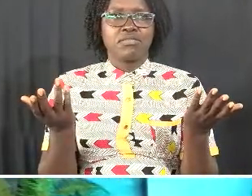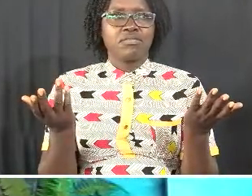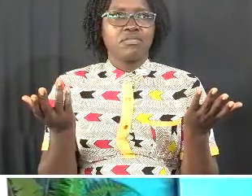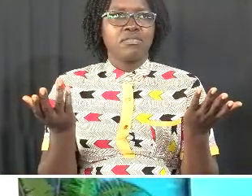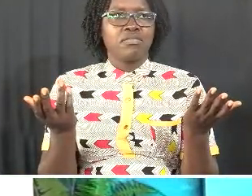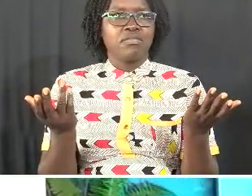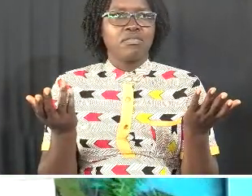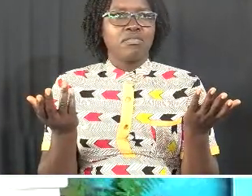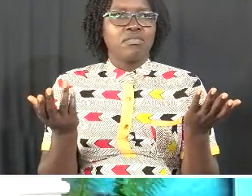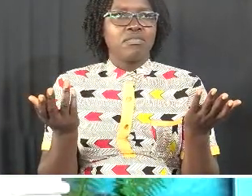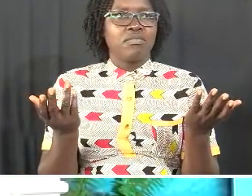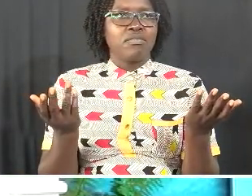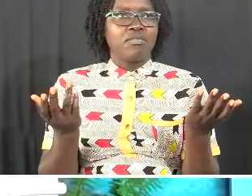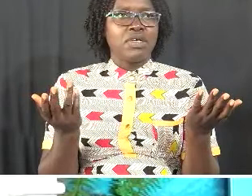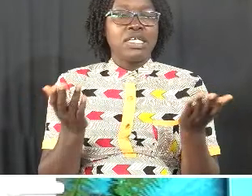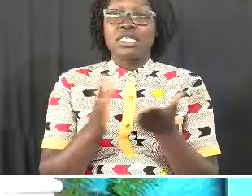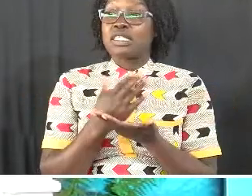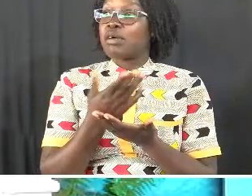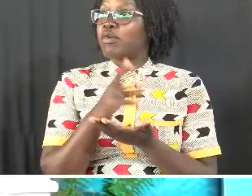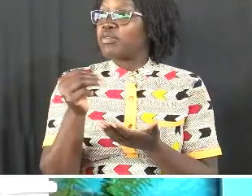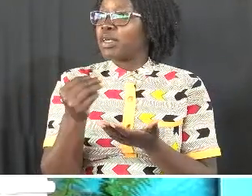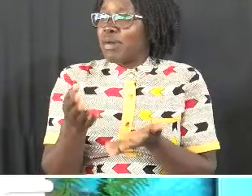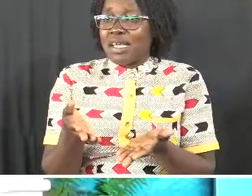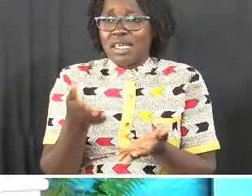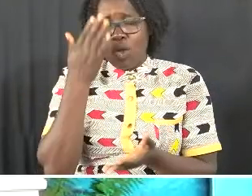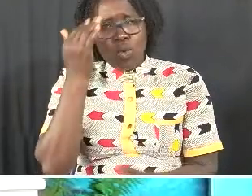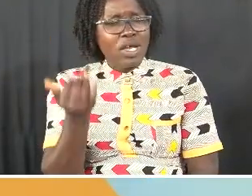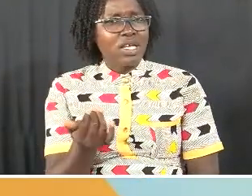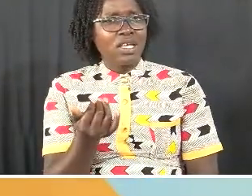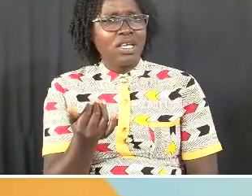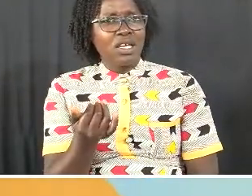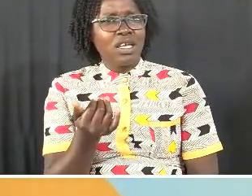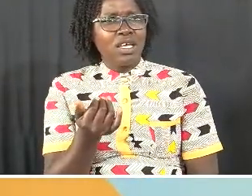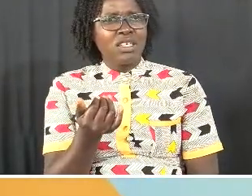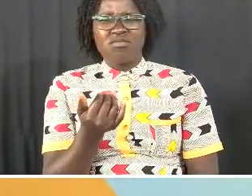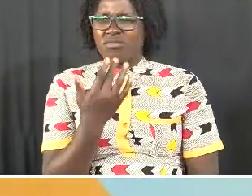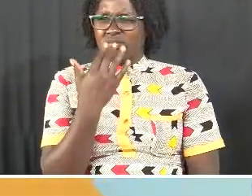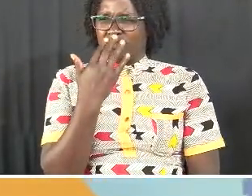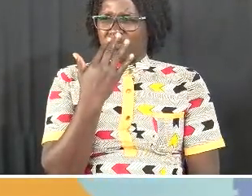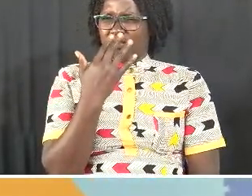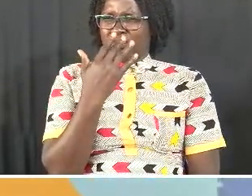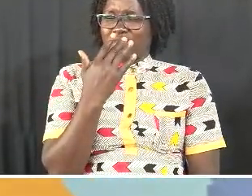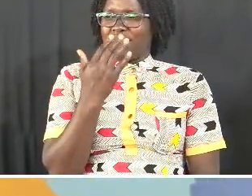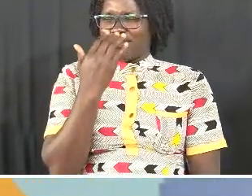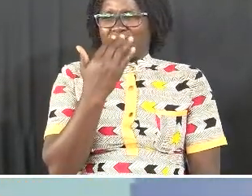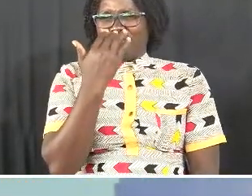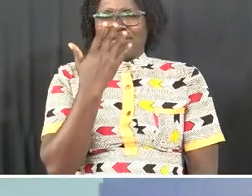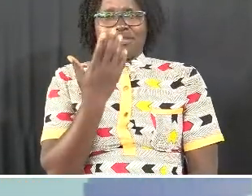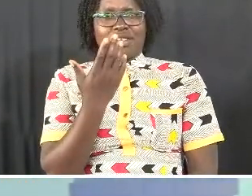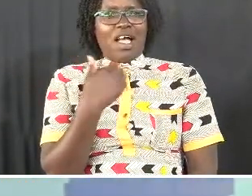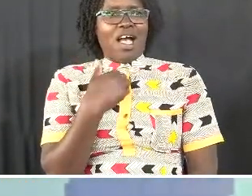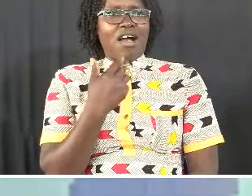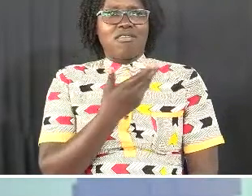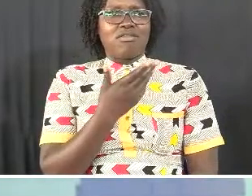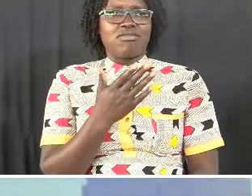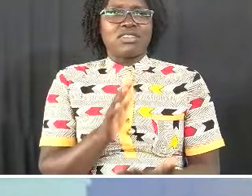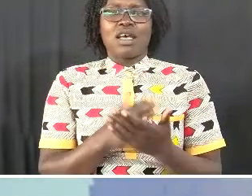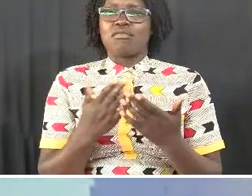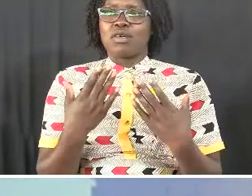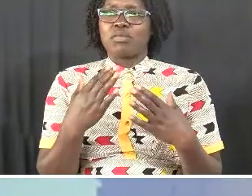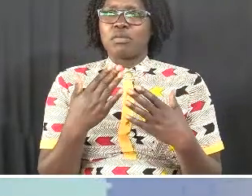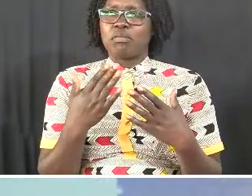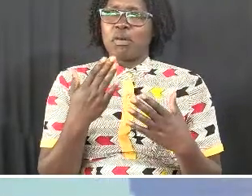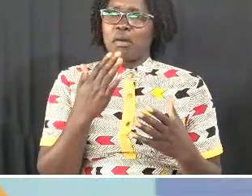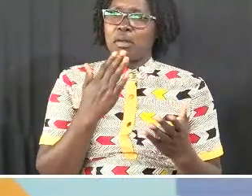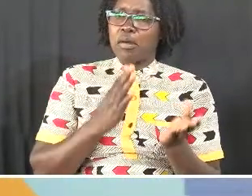And I think some of them are here because nanusa kuna harufu hapa ya wengine ambao wana tabia